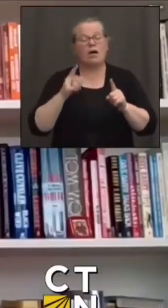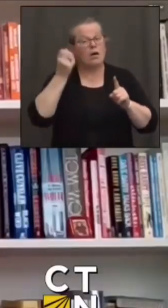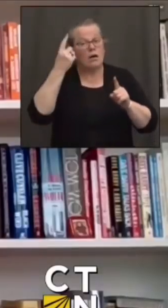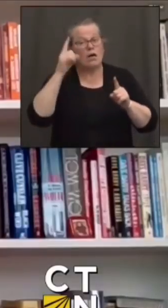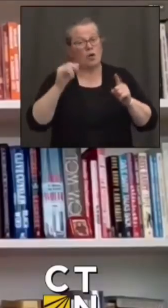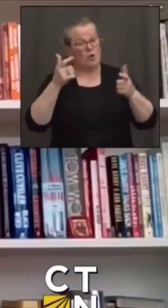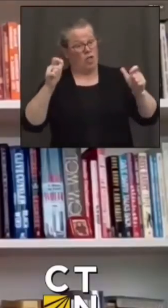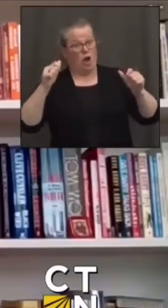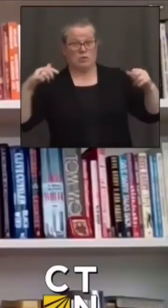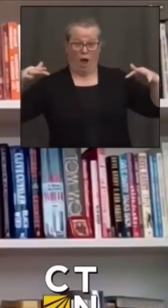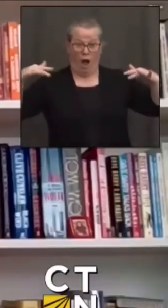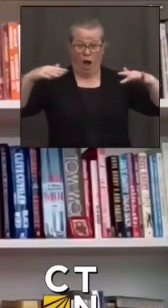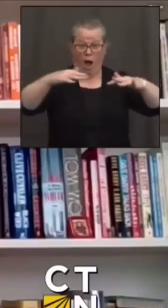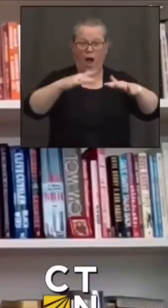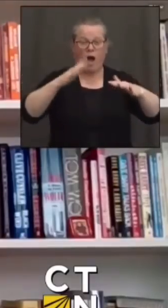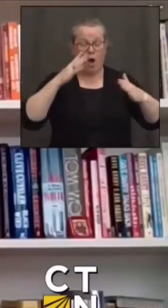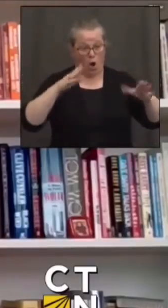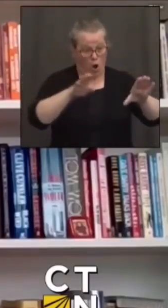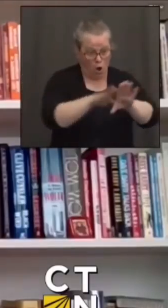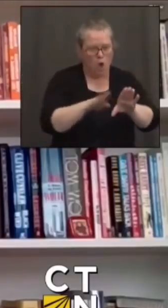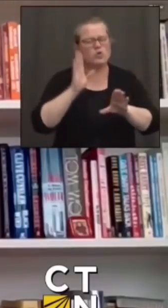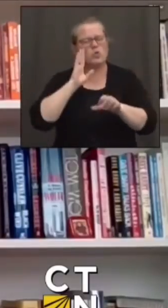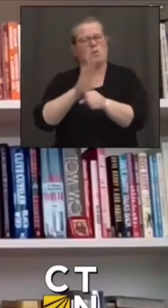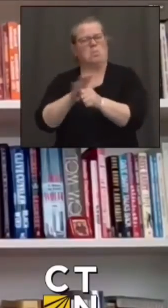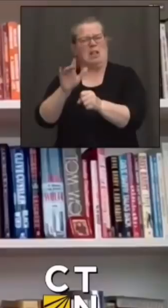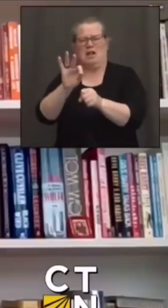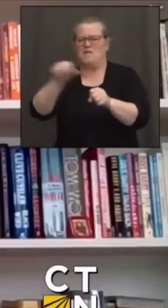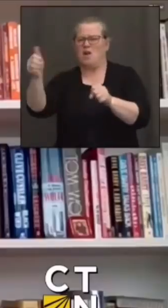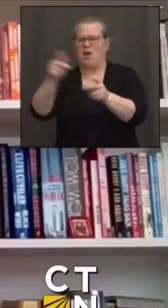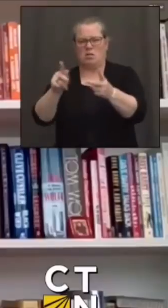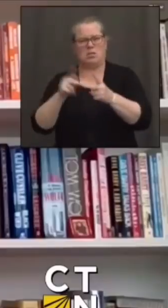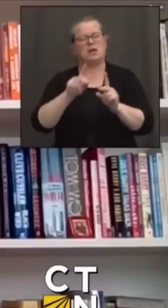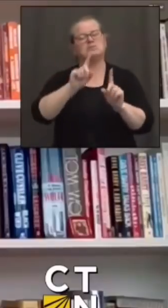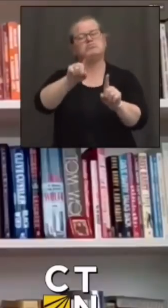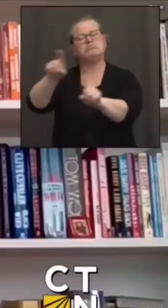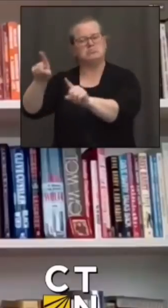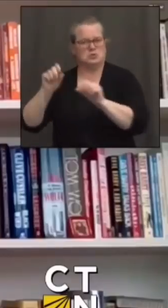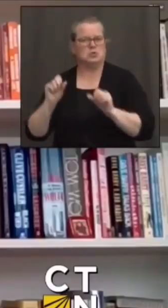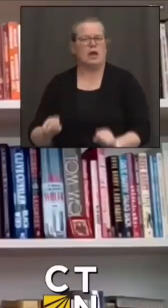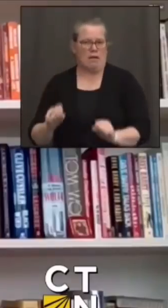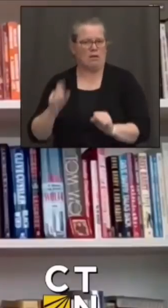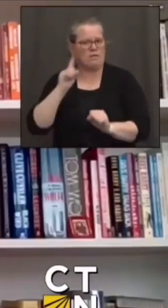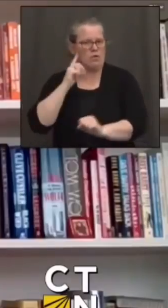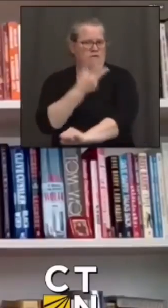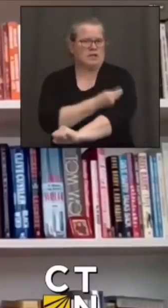get vaccinated even when the mass vaccination sites are closed down.